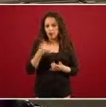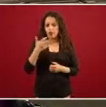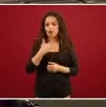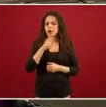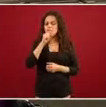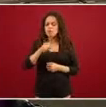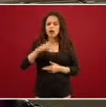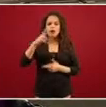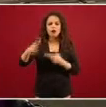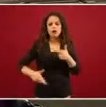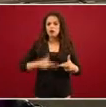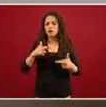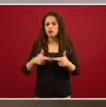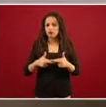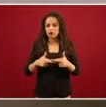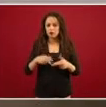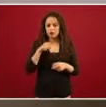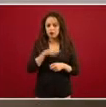regional laboratories.